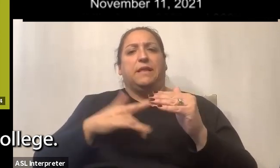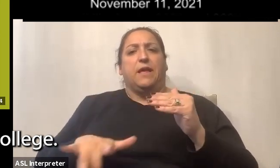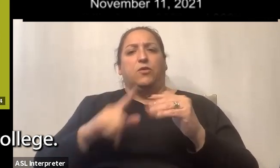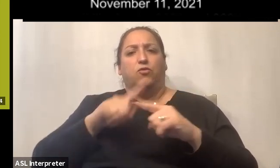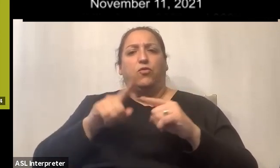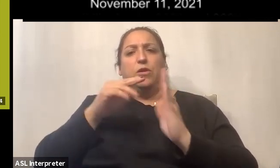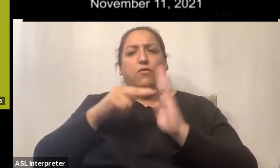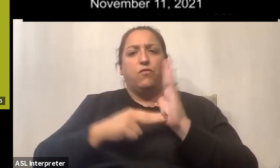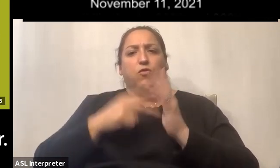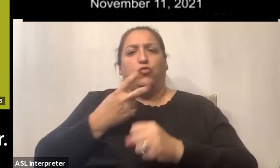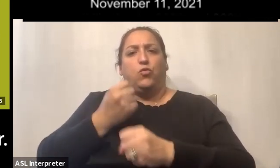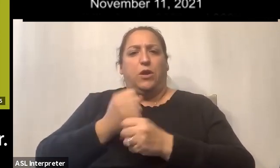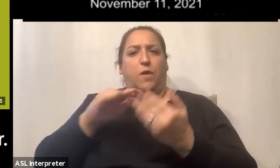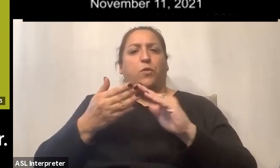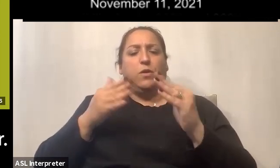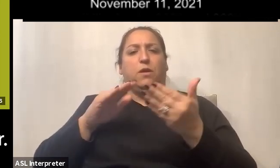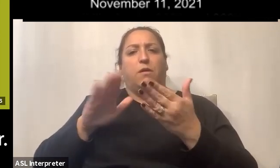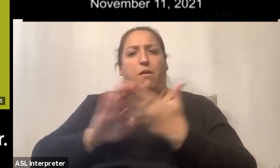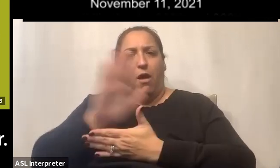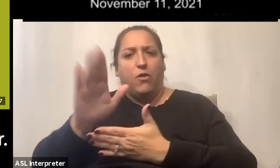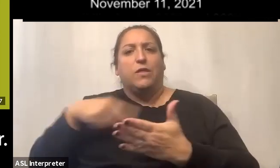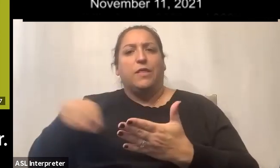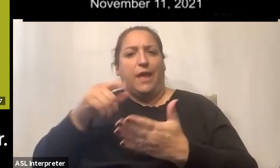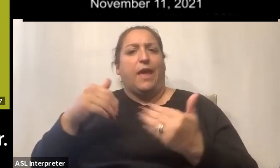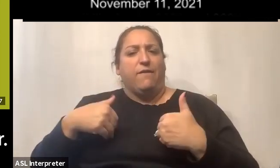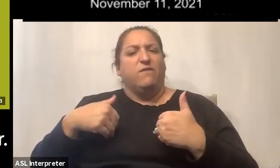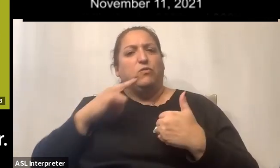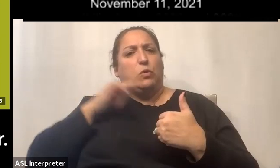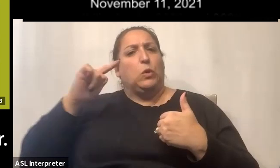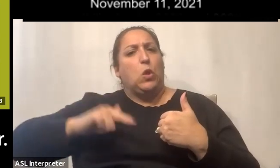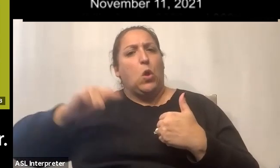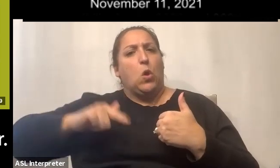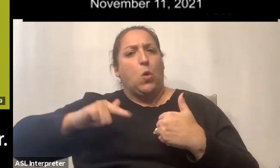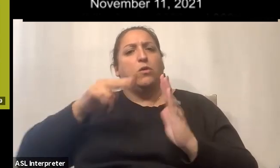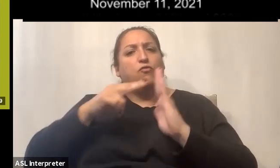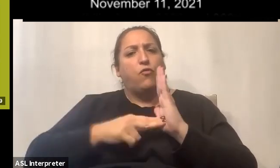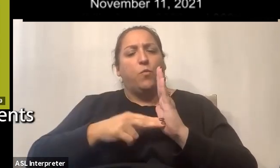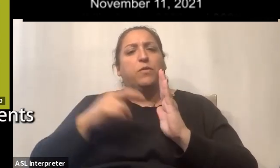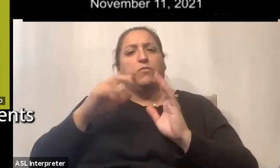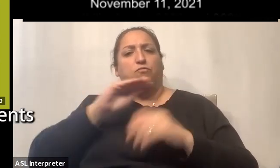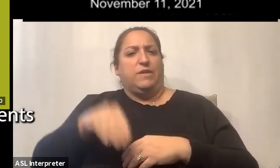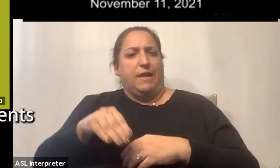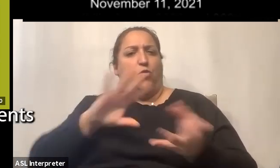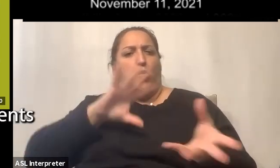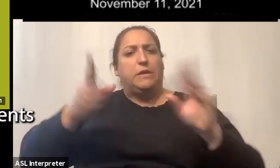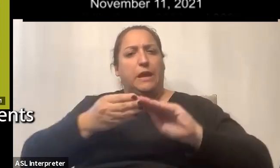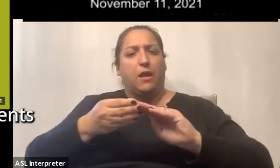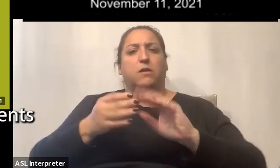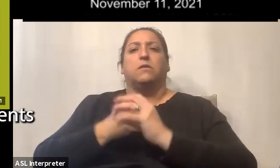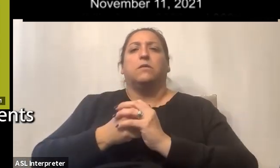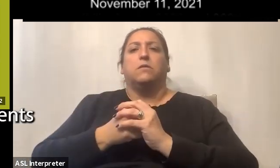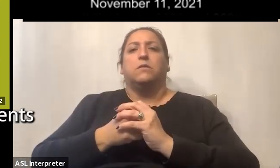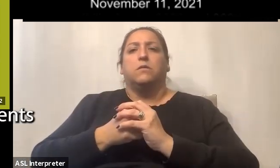community college. They had significantly lower rates of enrollment altogether. Disparity is